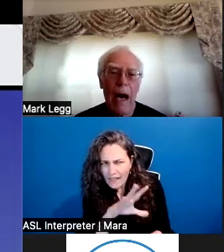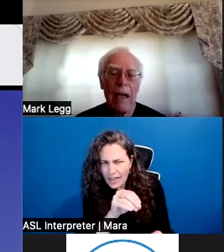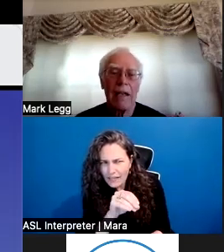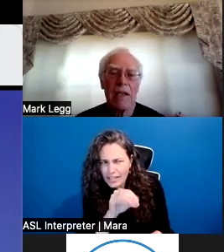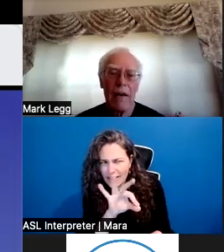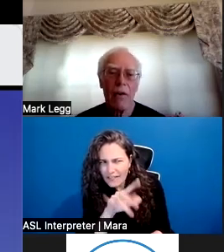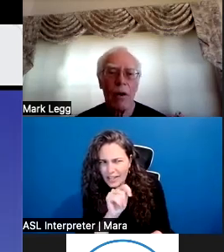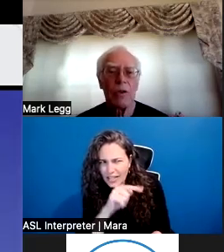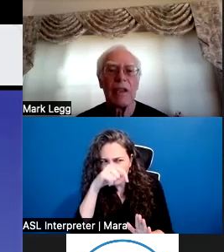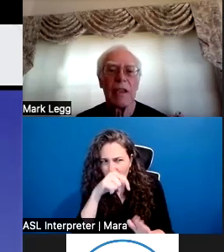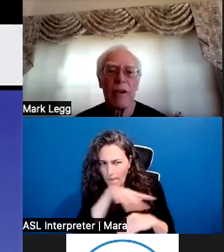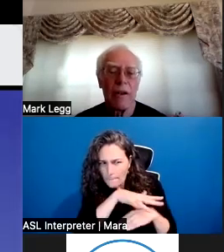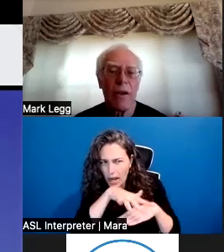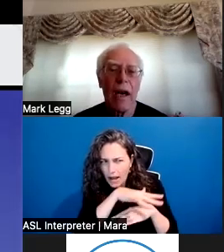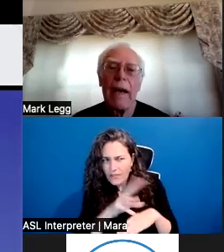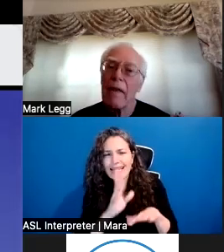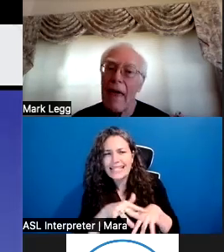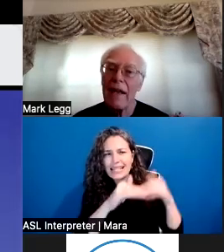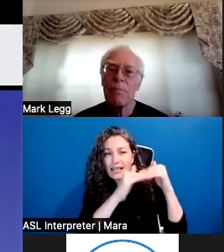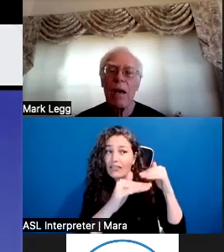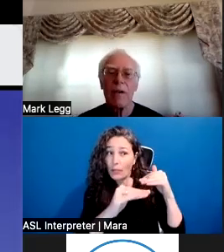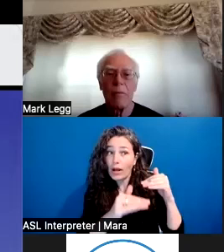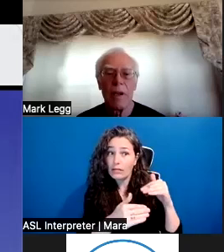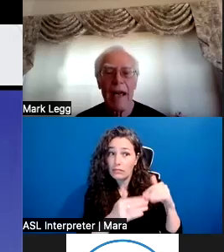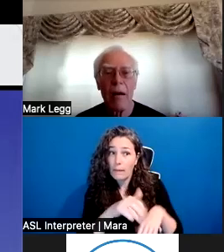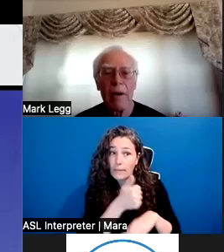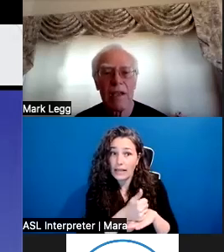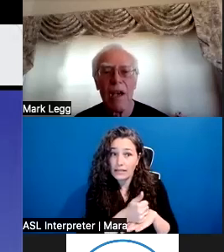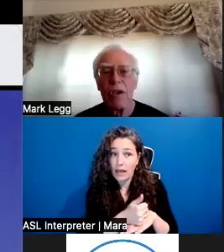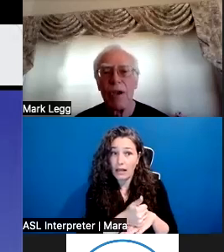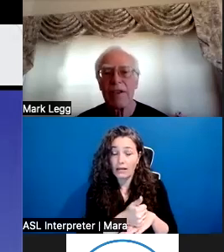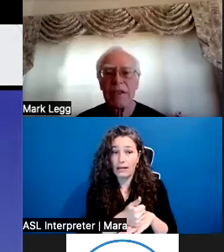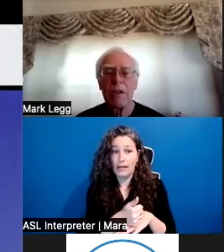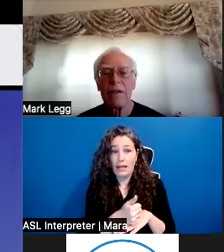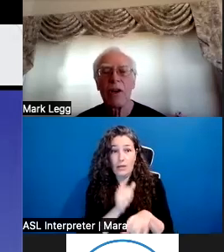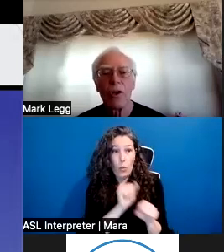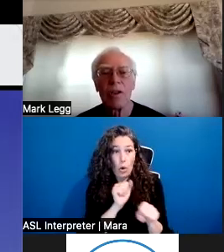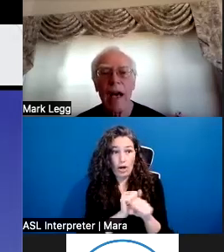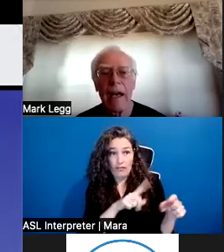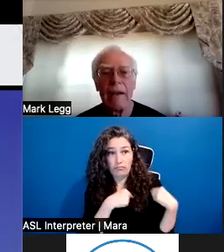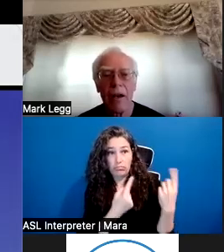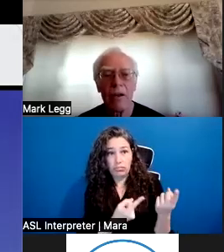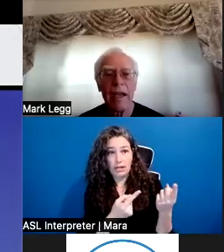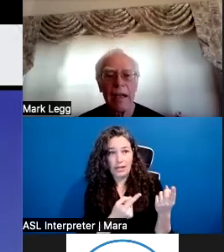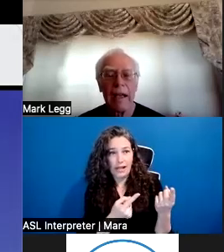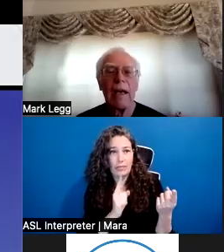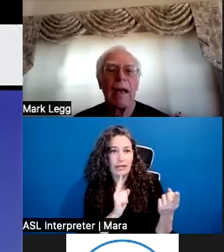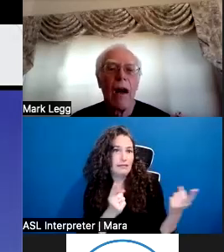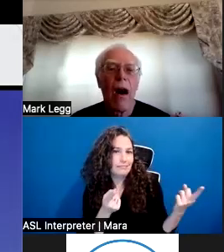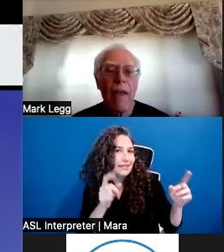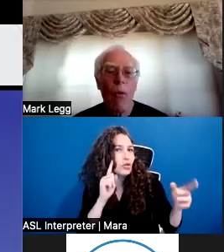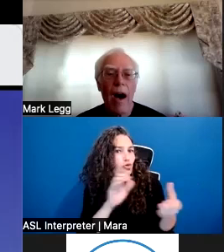more modeling and stuff, and what we'll see later in the talk, that is probably a credible account because you have a steep cliff coastline and a narrow